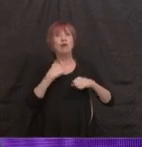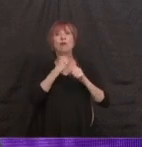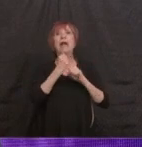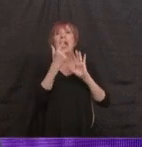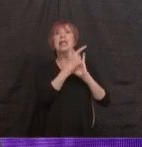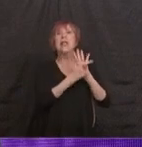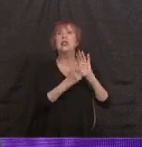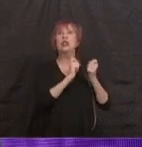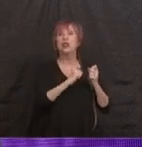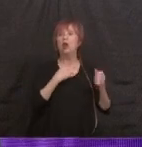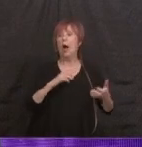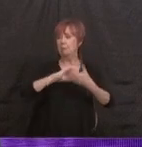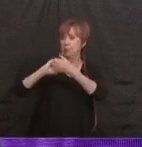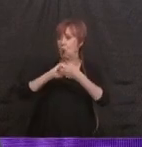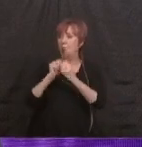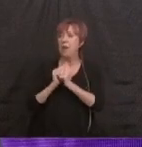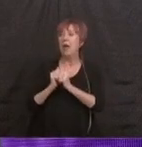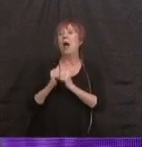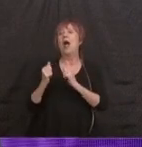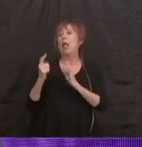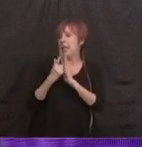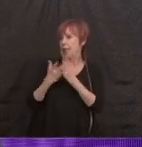with equal rights advocates here in California, and